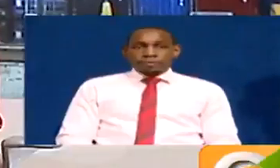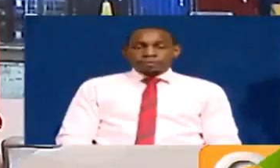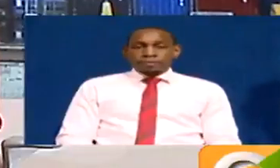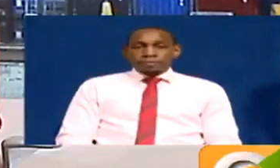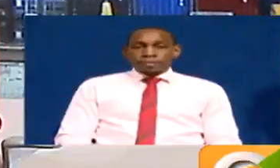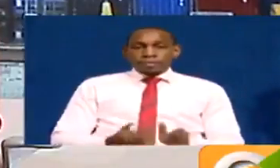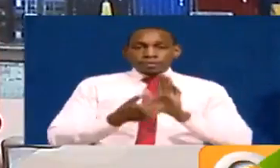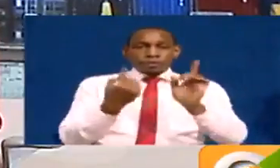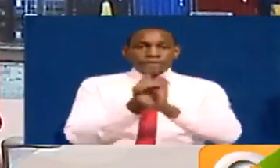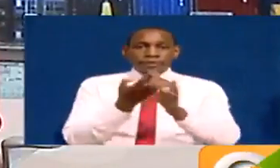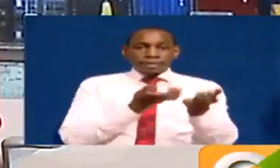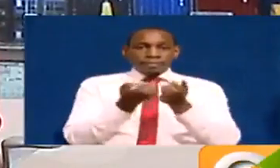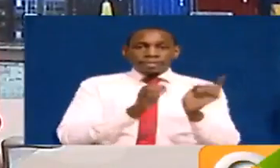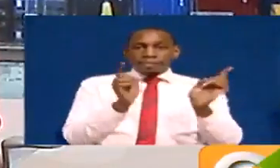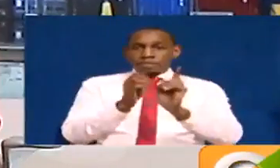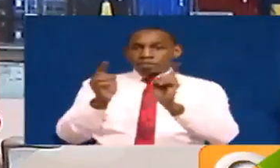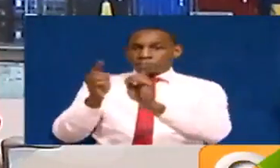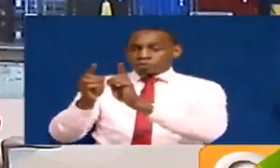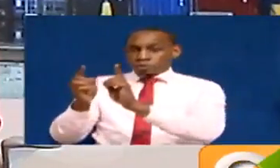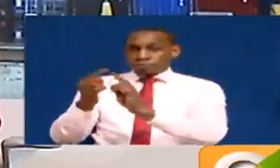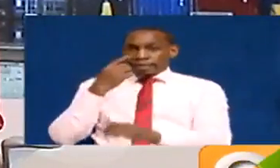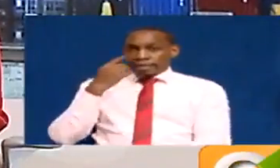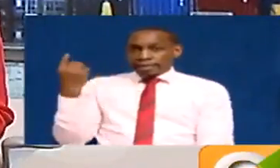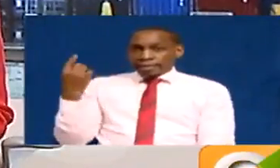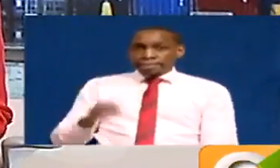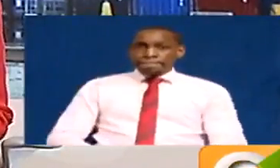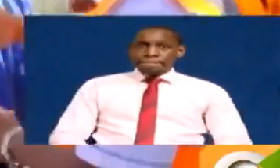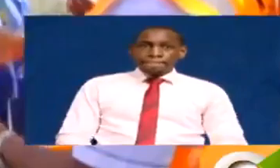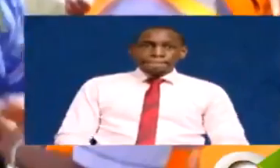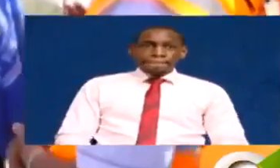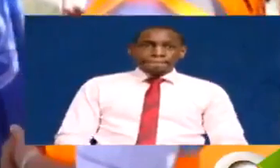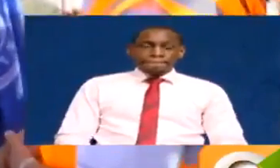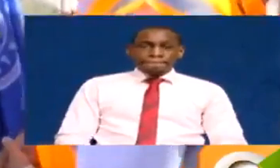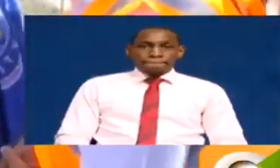Let's take a quick look now at the rest of the stories that made headlines in the world of business.